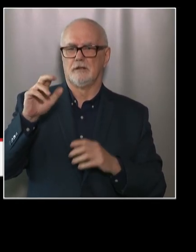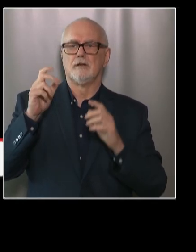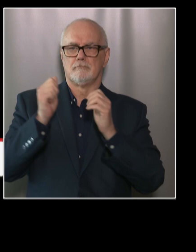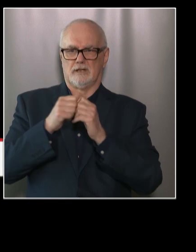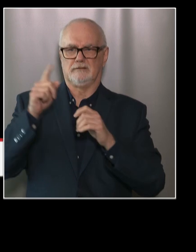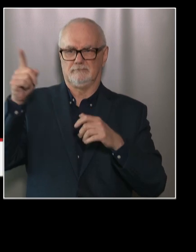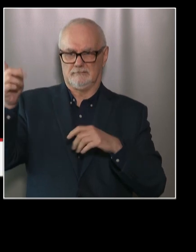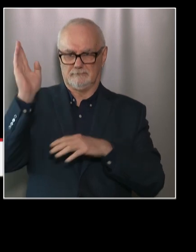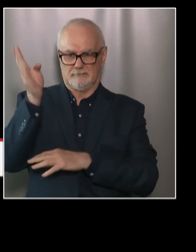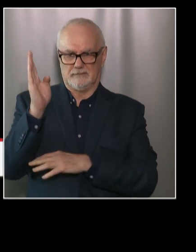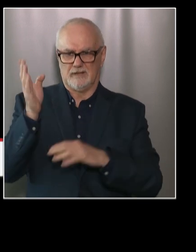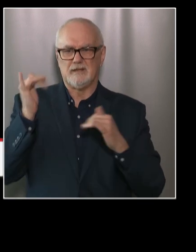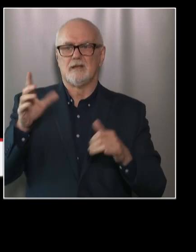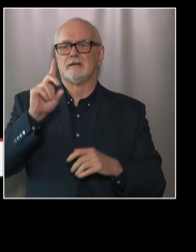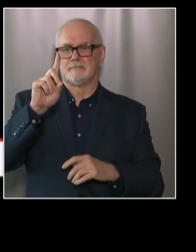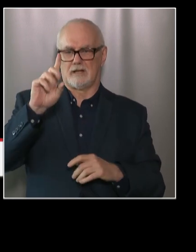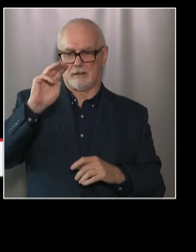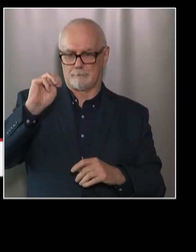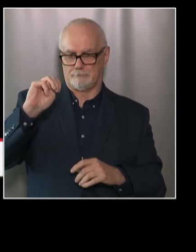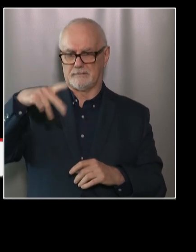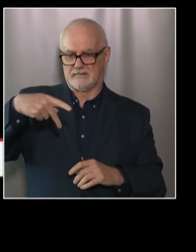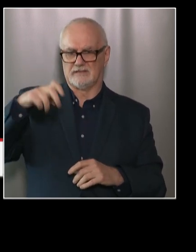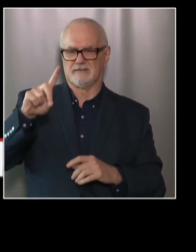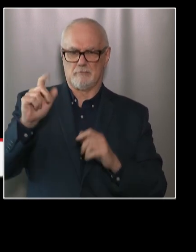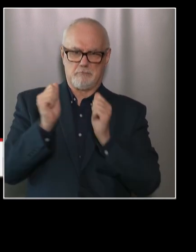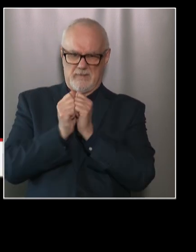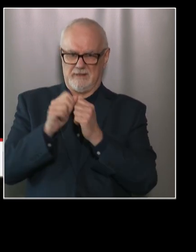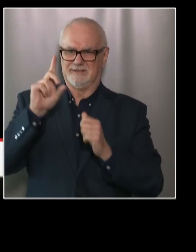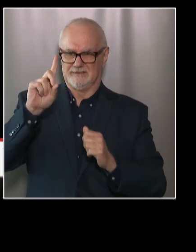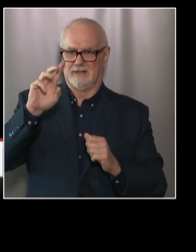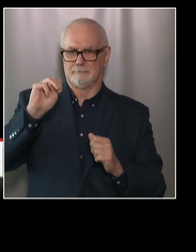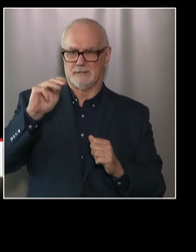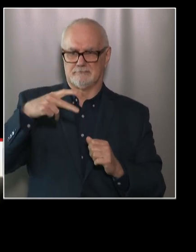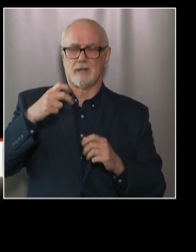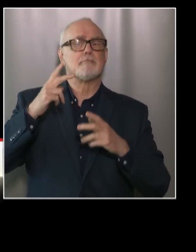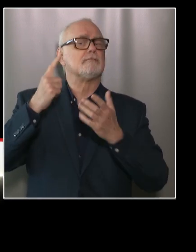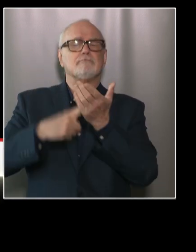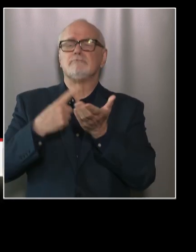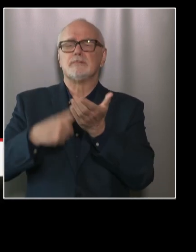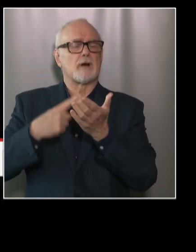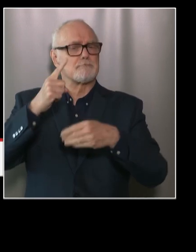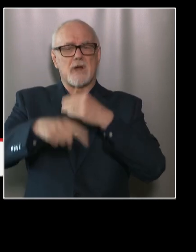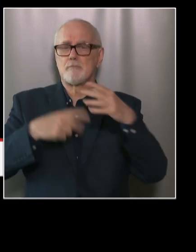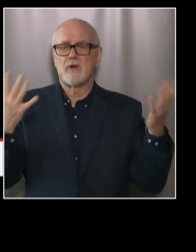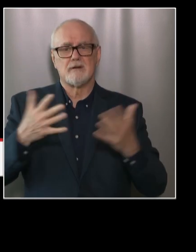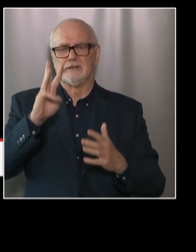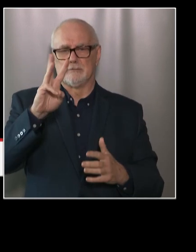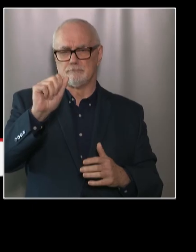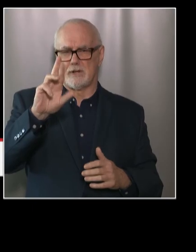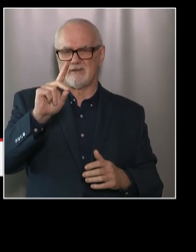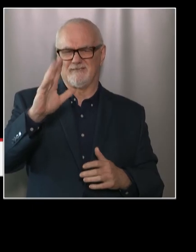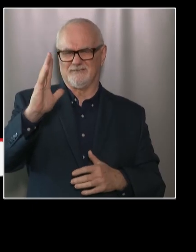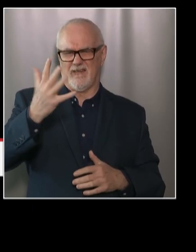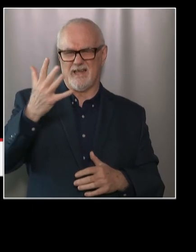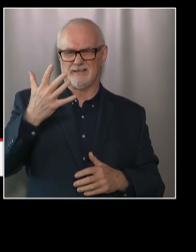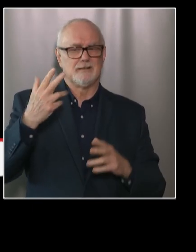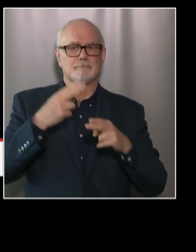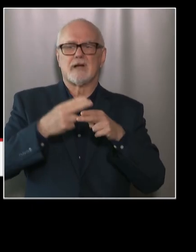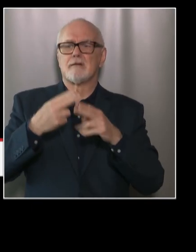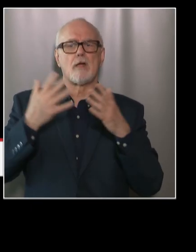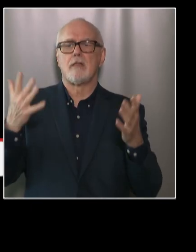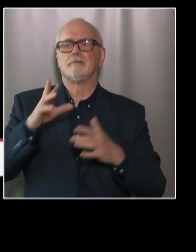as the Elite 8 project. The Reservoir District, McMillan's site, is at the corner of North Capitol Street and